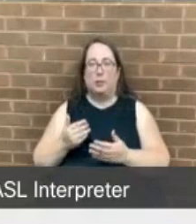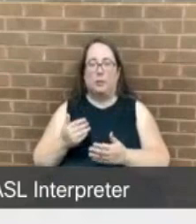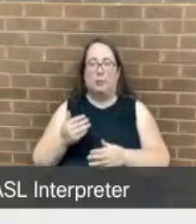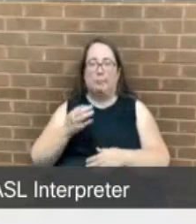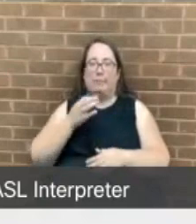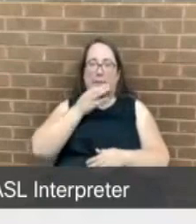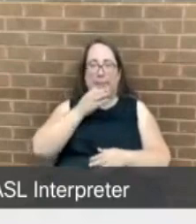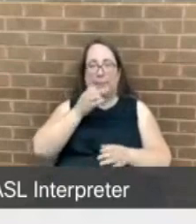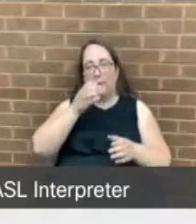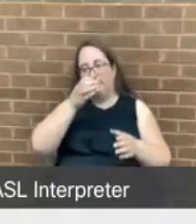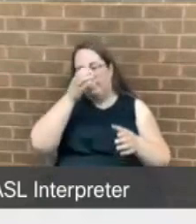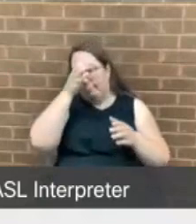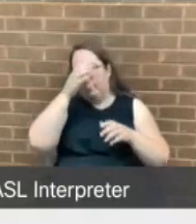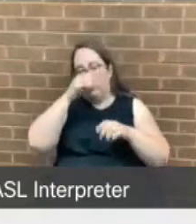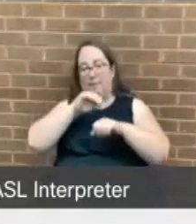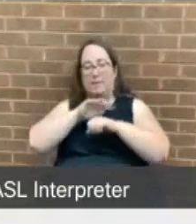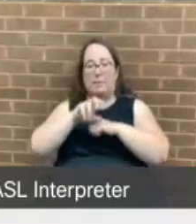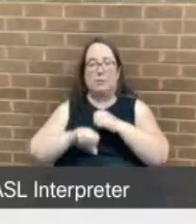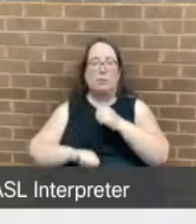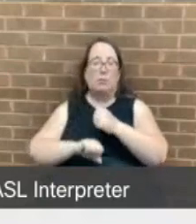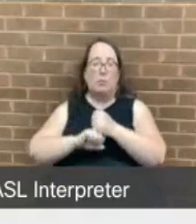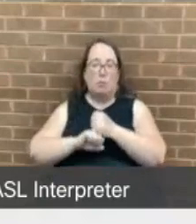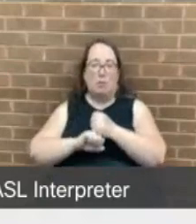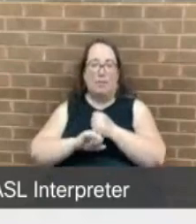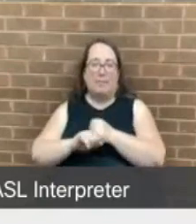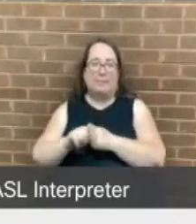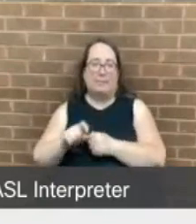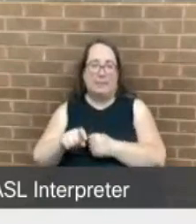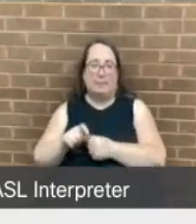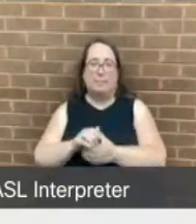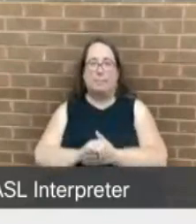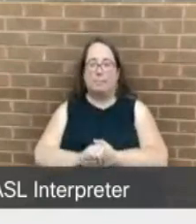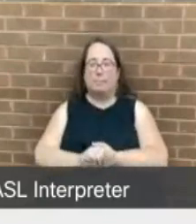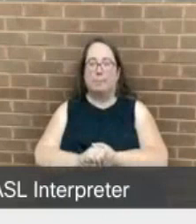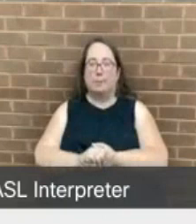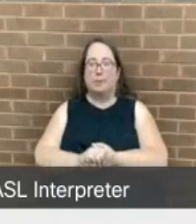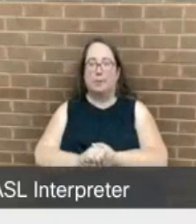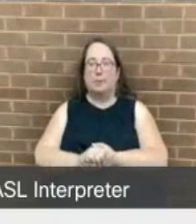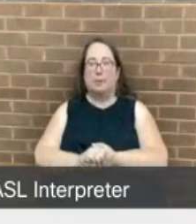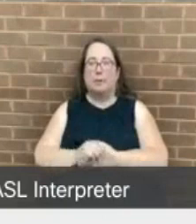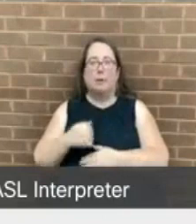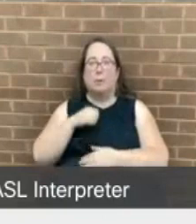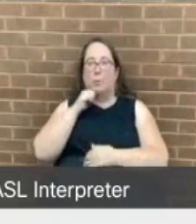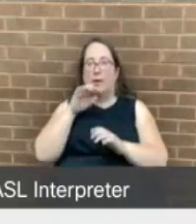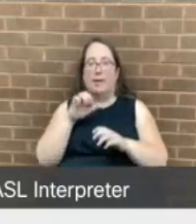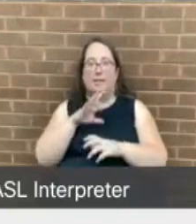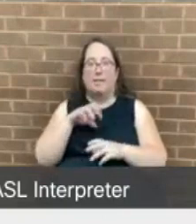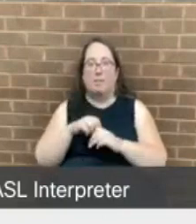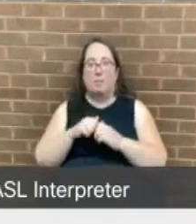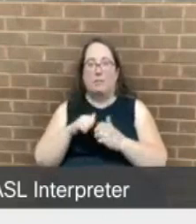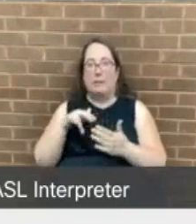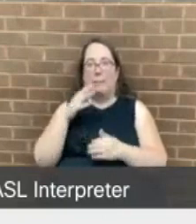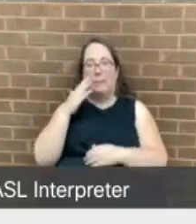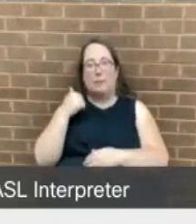expertise or advisory support that's needed, but we're not actively involved in the study